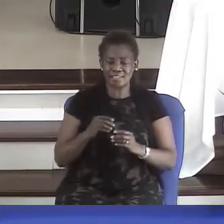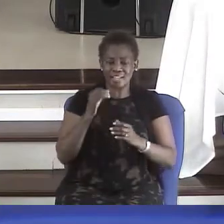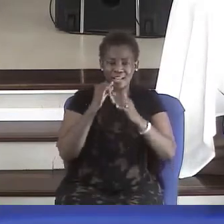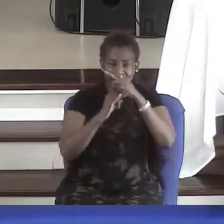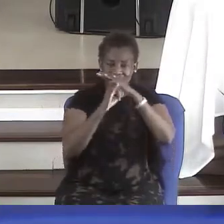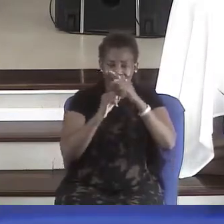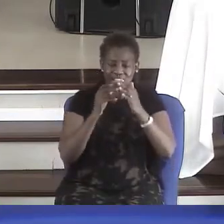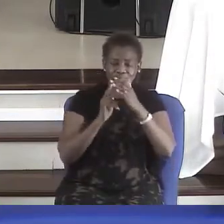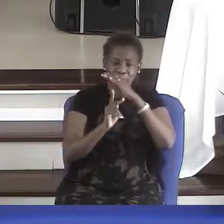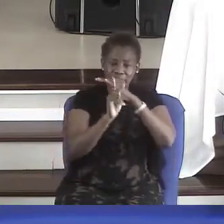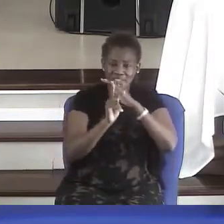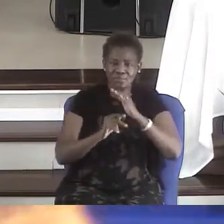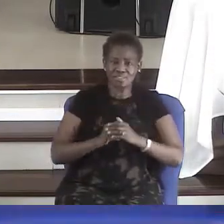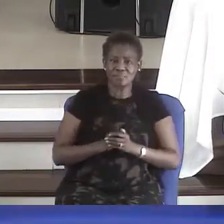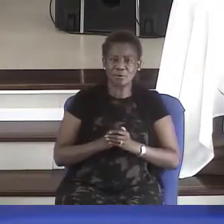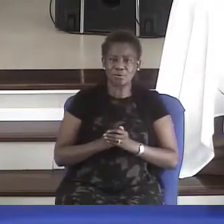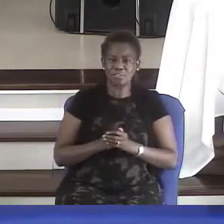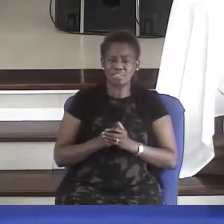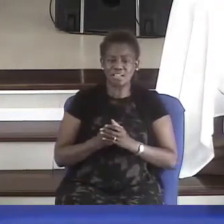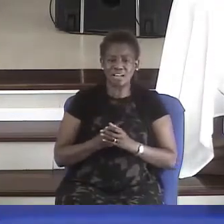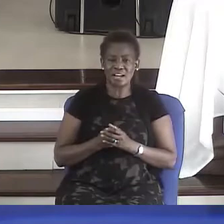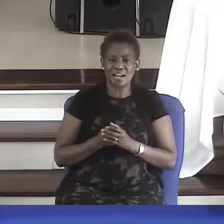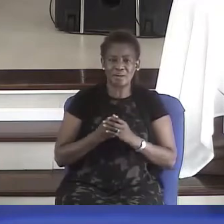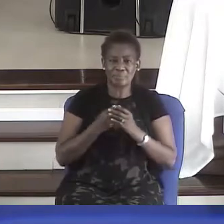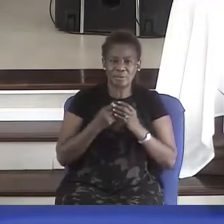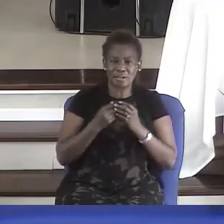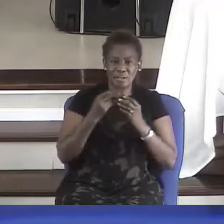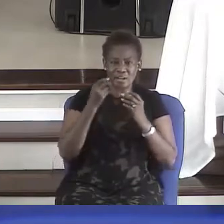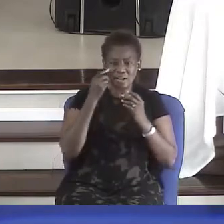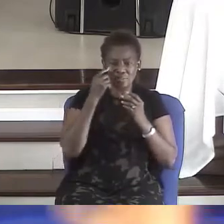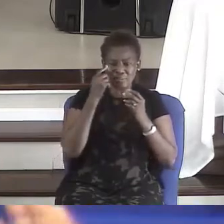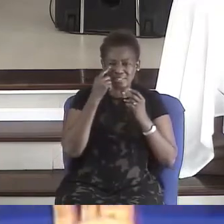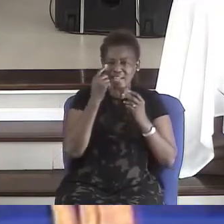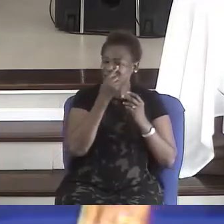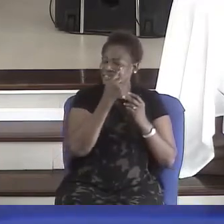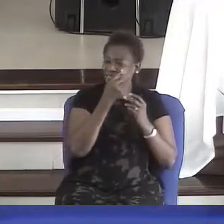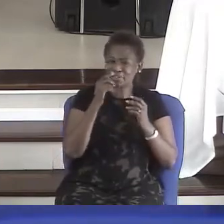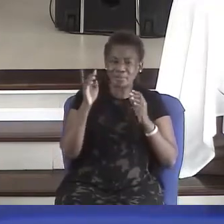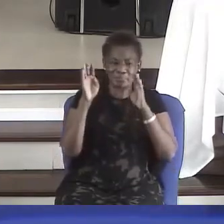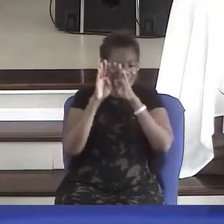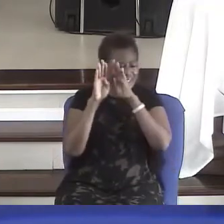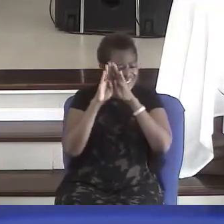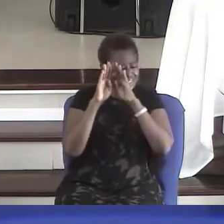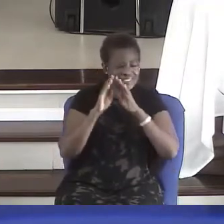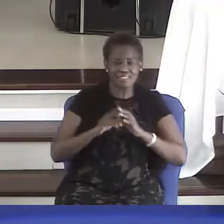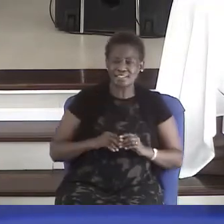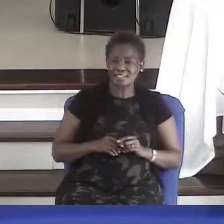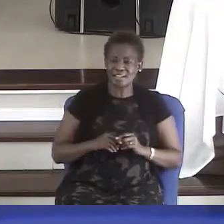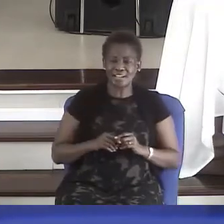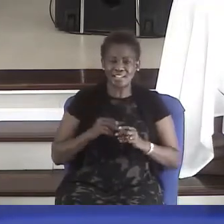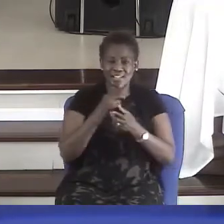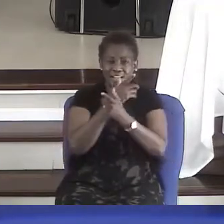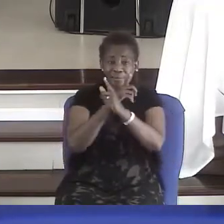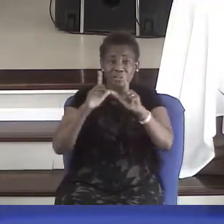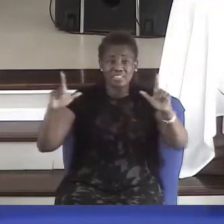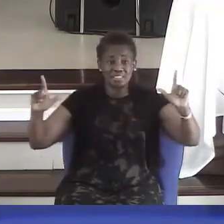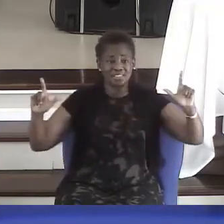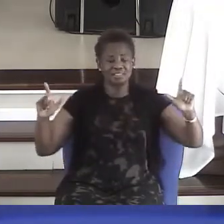prophecy was about liberty for the bound, divine healing, and divine teaching. We saw it.